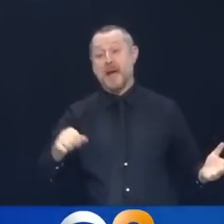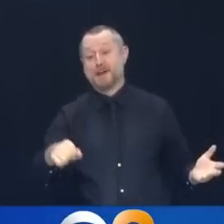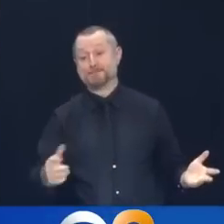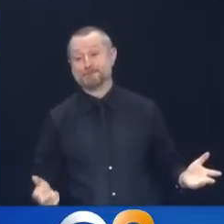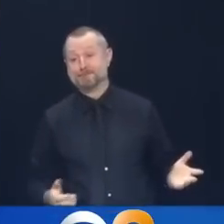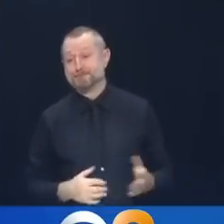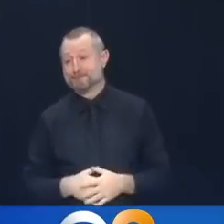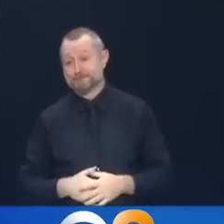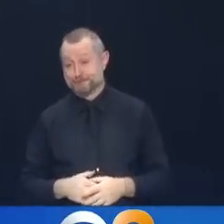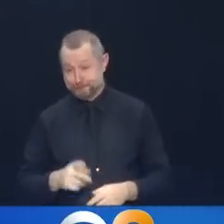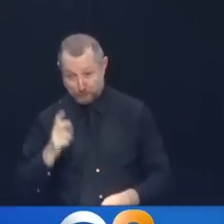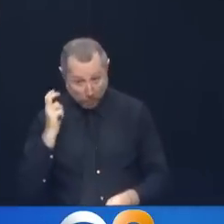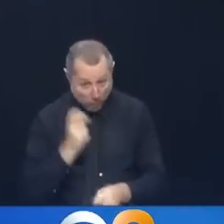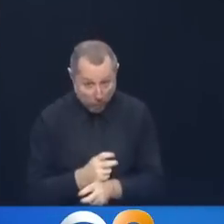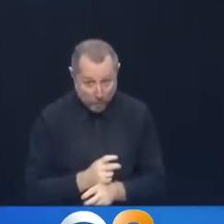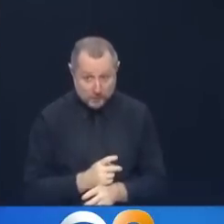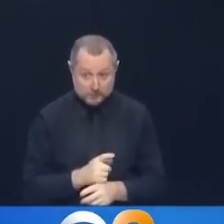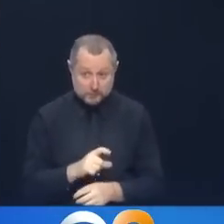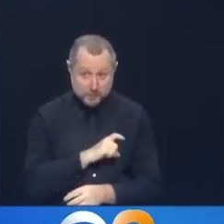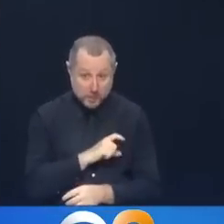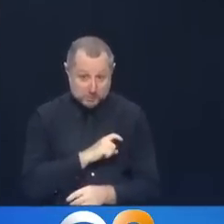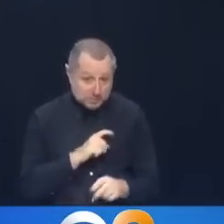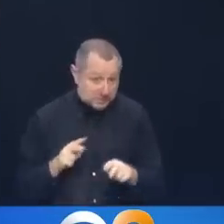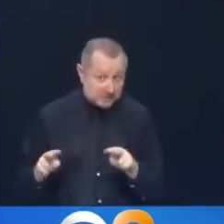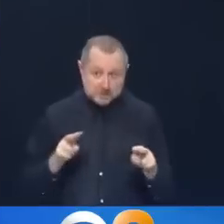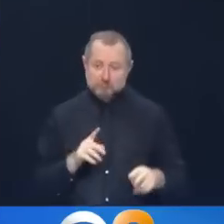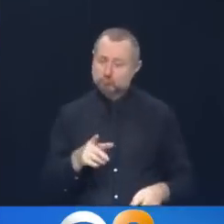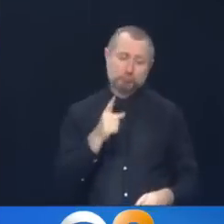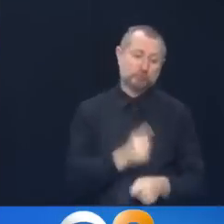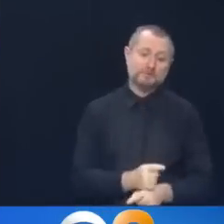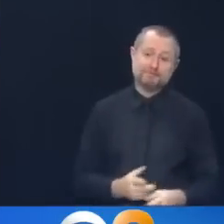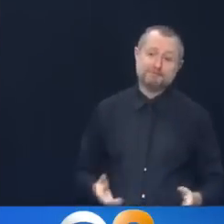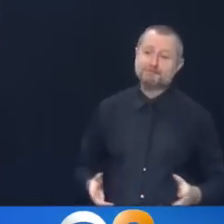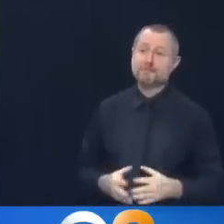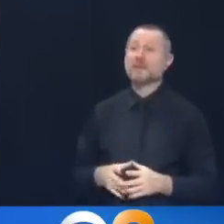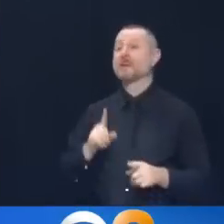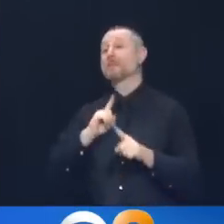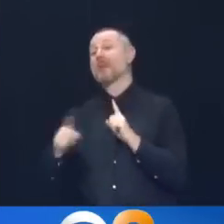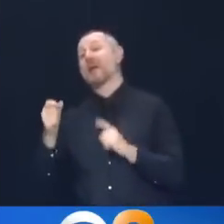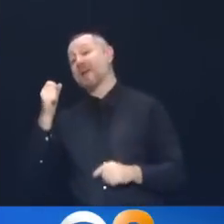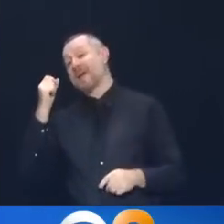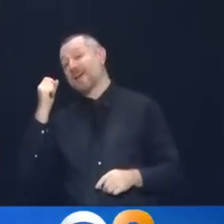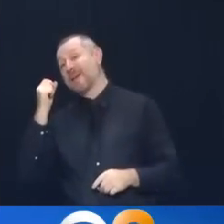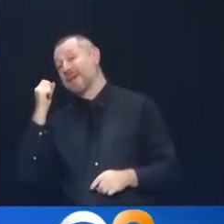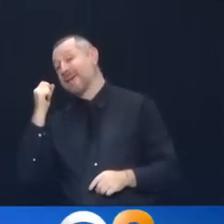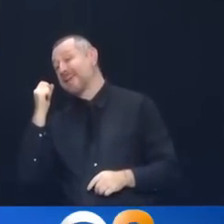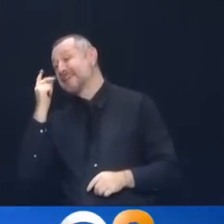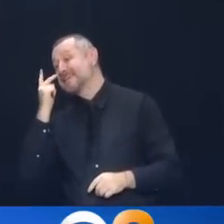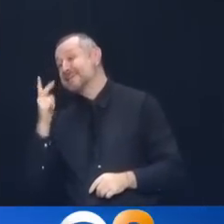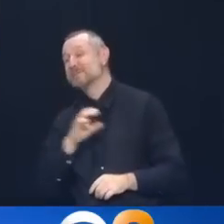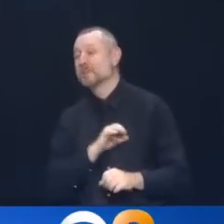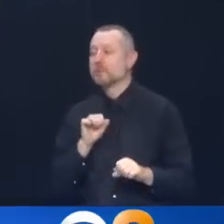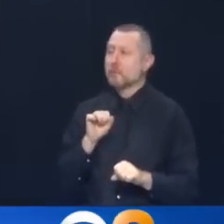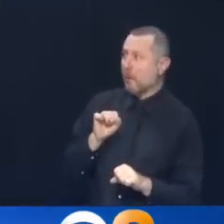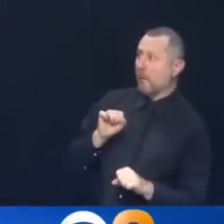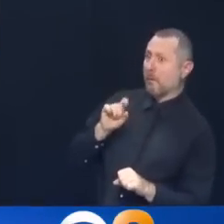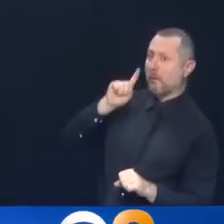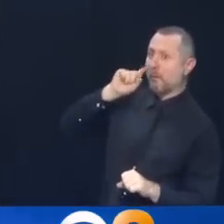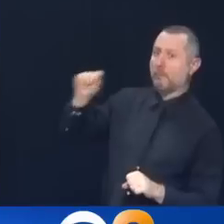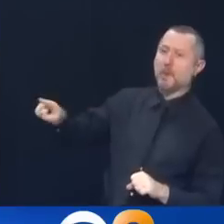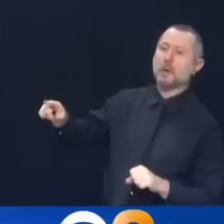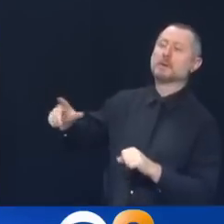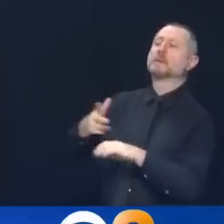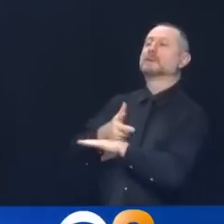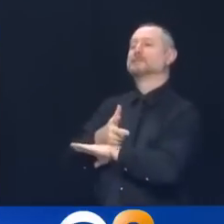police? Yes. But if you see it, stop it. That's really